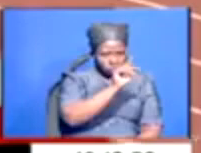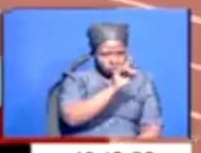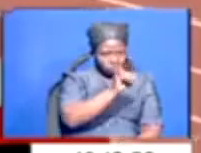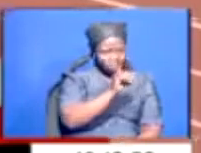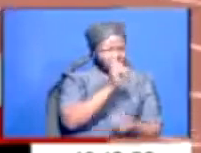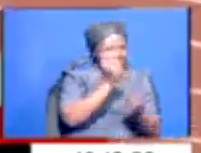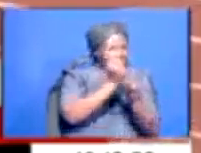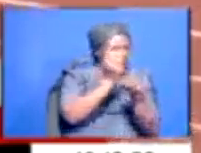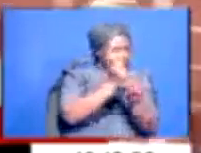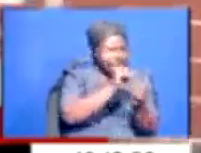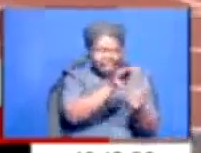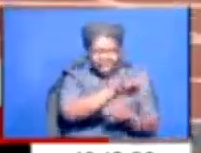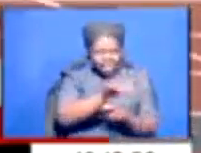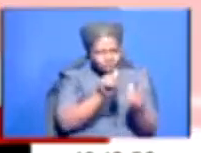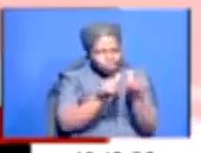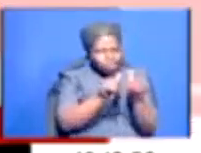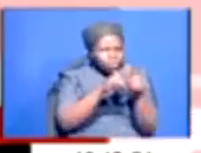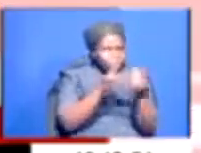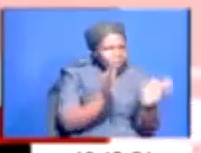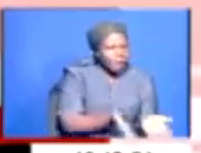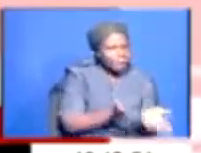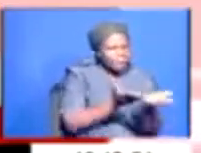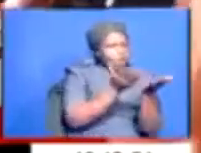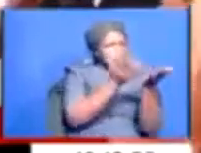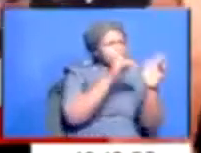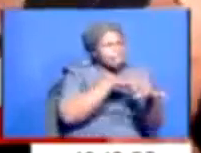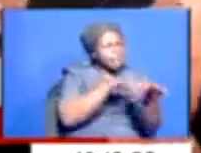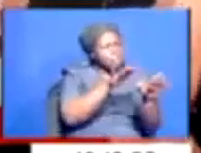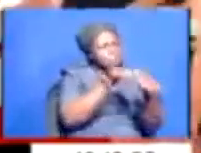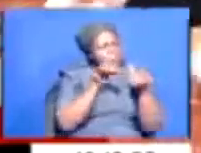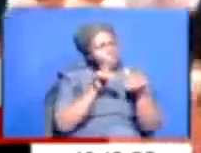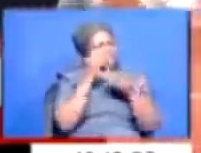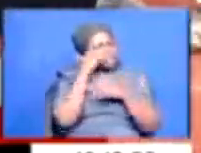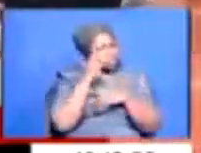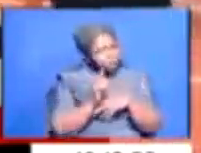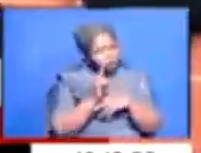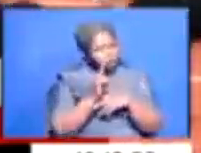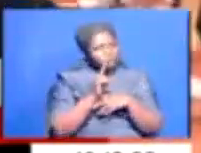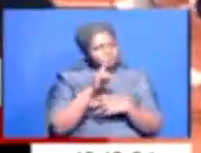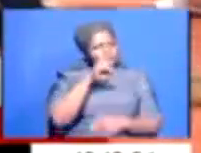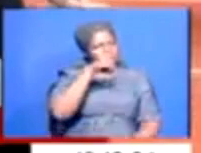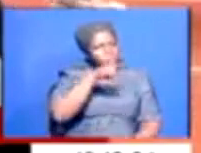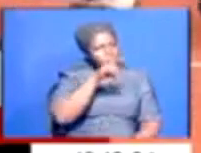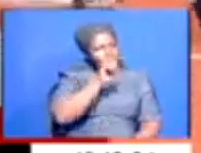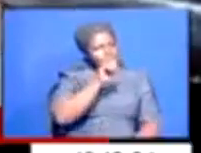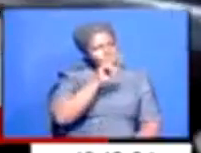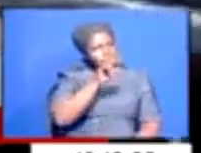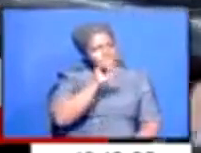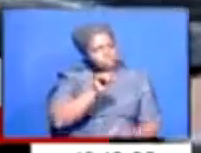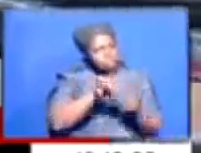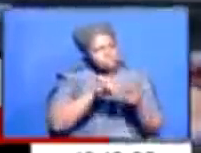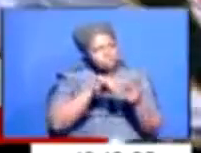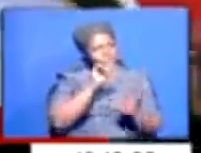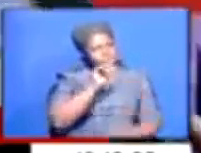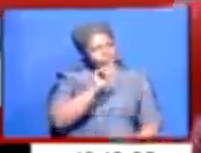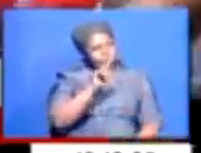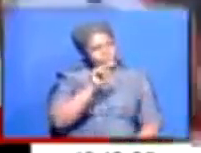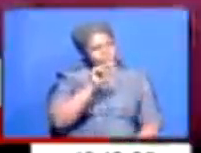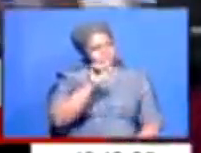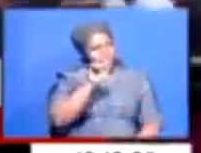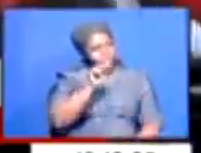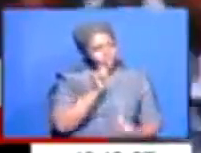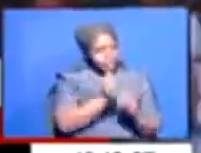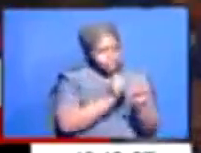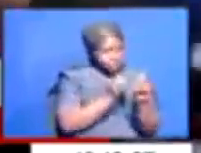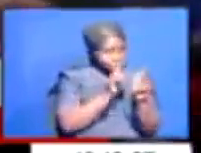improve and as we wait for the Paris, I think, and Tunisia Grand Prix later this year, we can see if